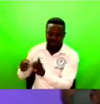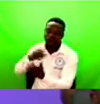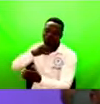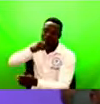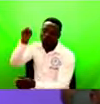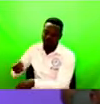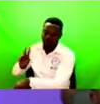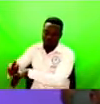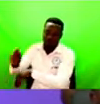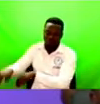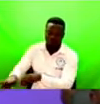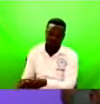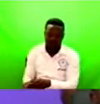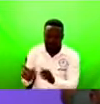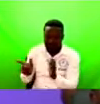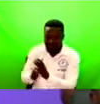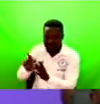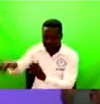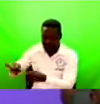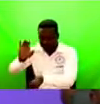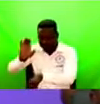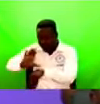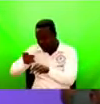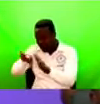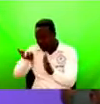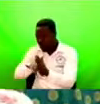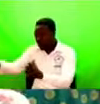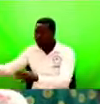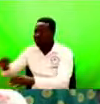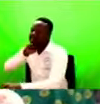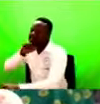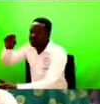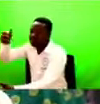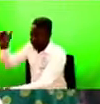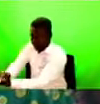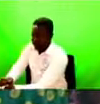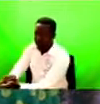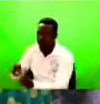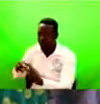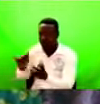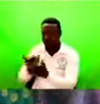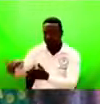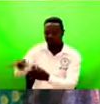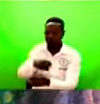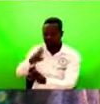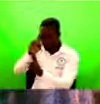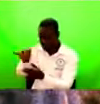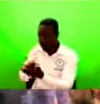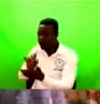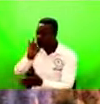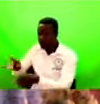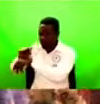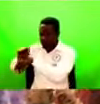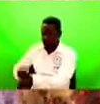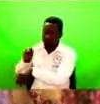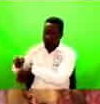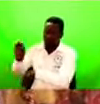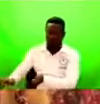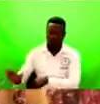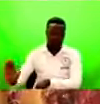in the constitution of the church. So we need to respect that those ones very well. Now we want